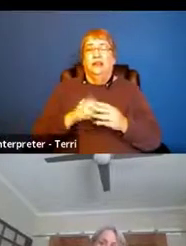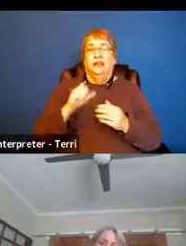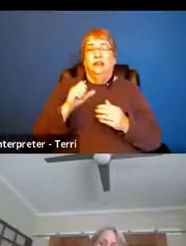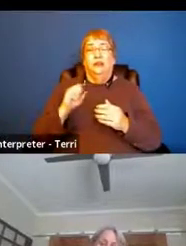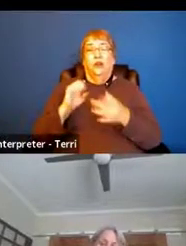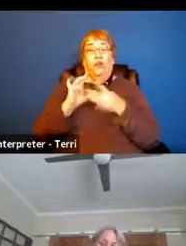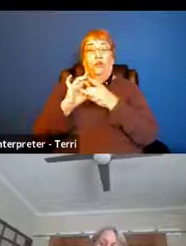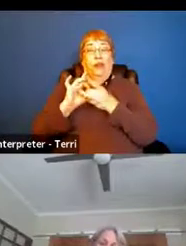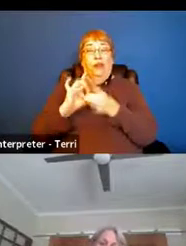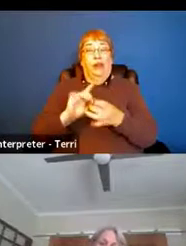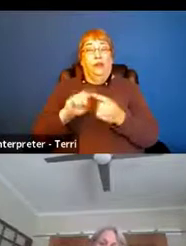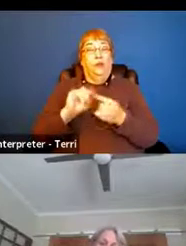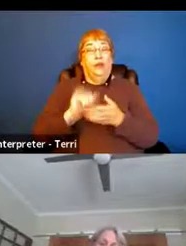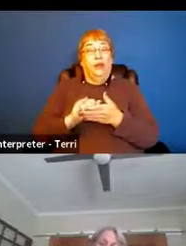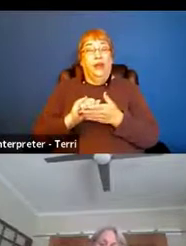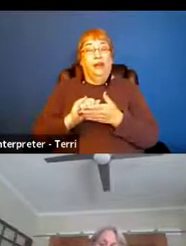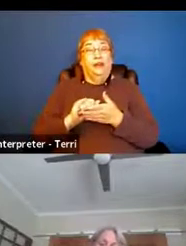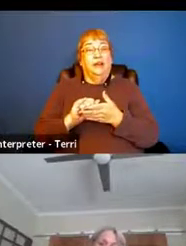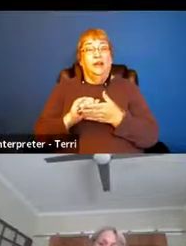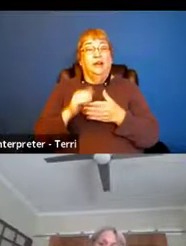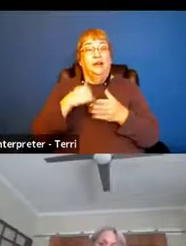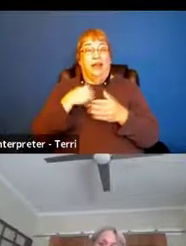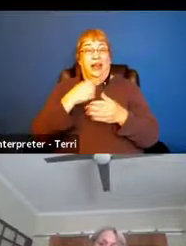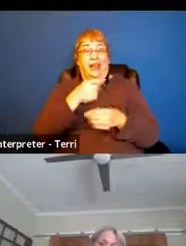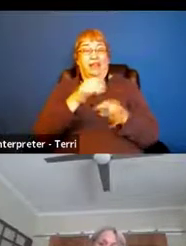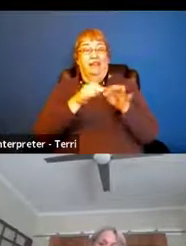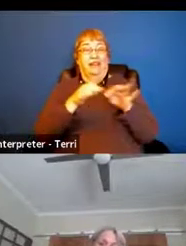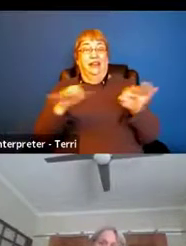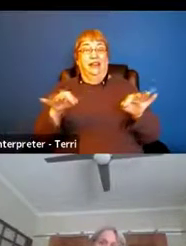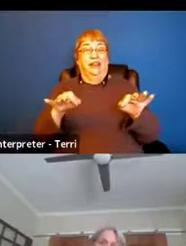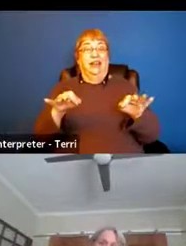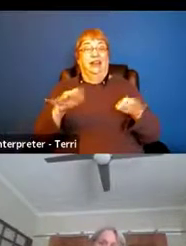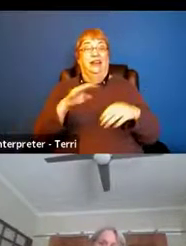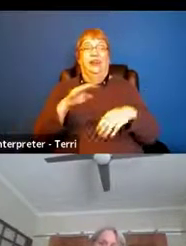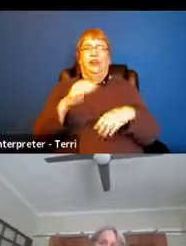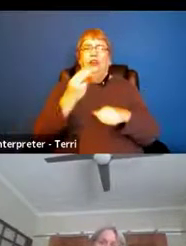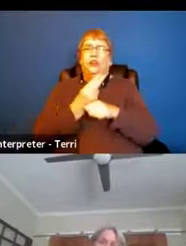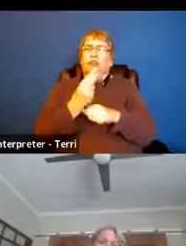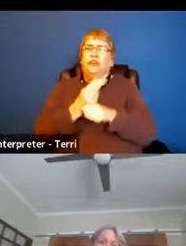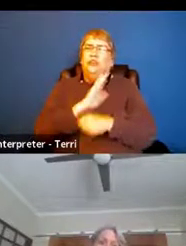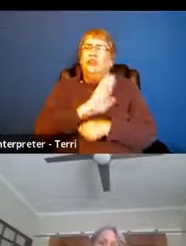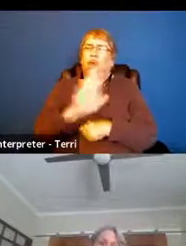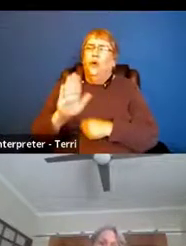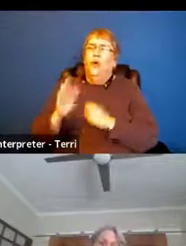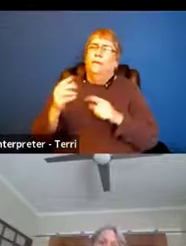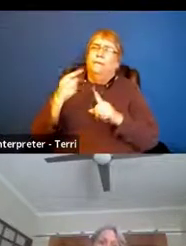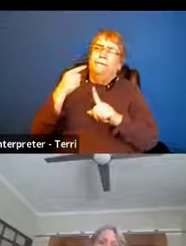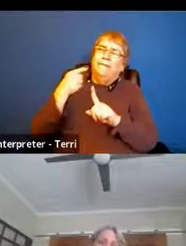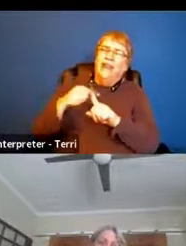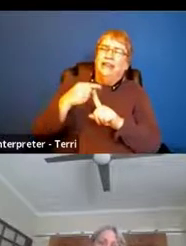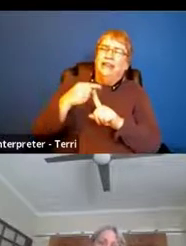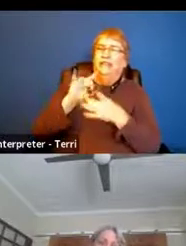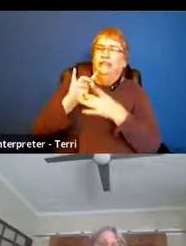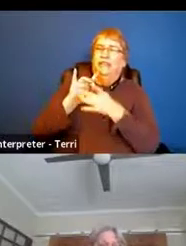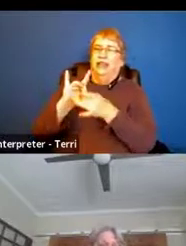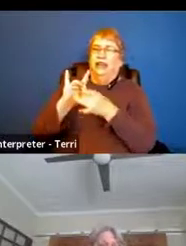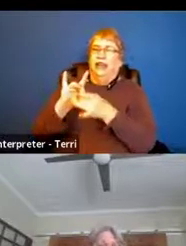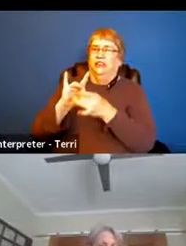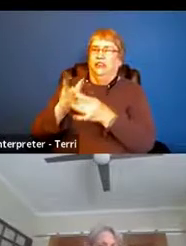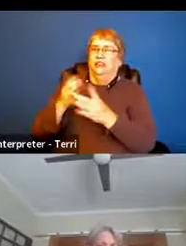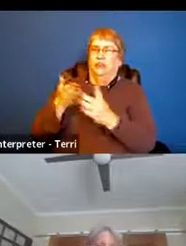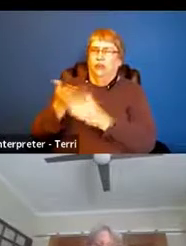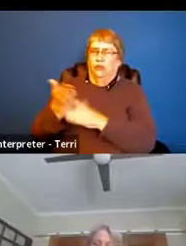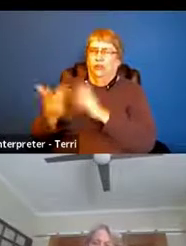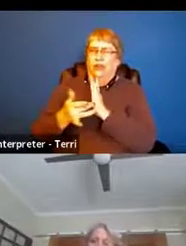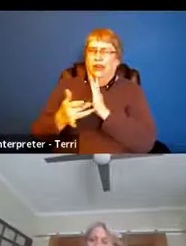Relatedly, we've got a piece on here about leveraging positive connections and technology. You know, social media